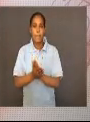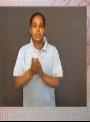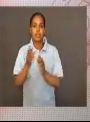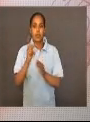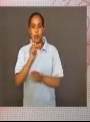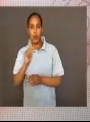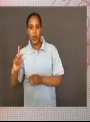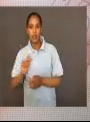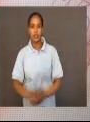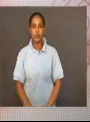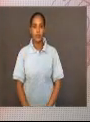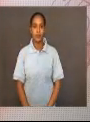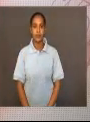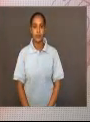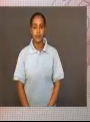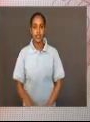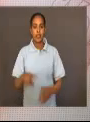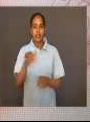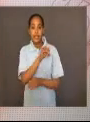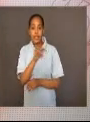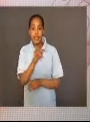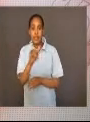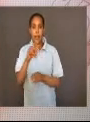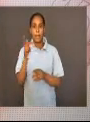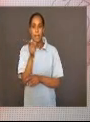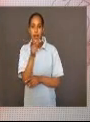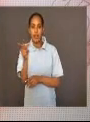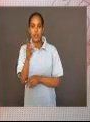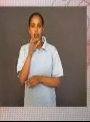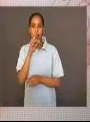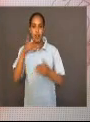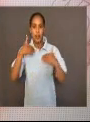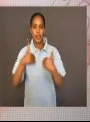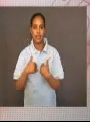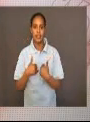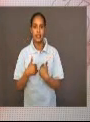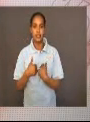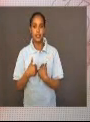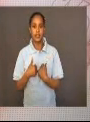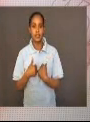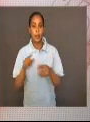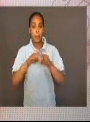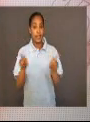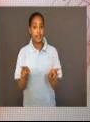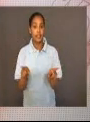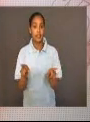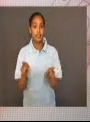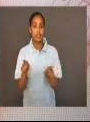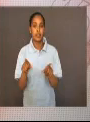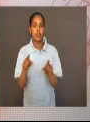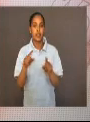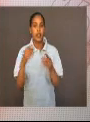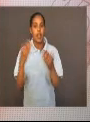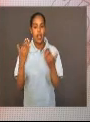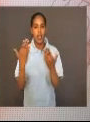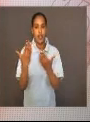product. The same particles are present, but in a